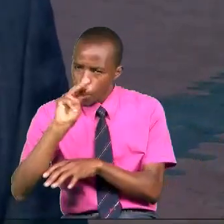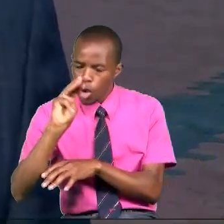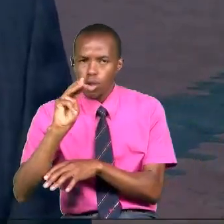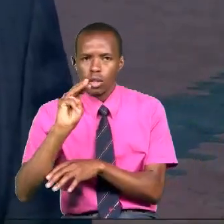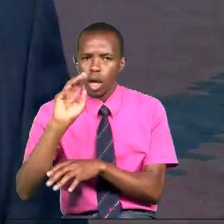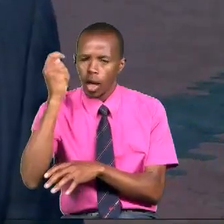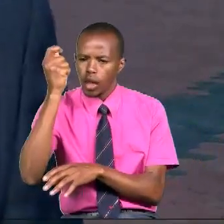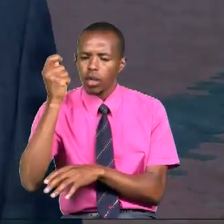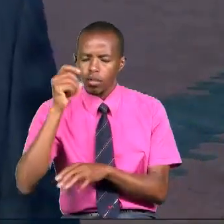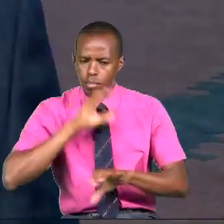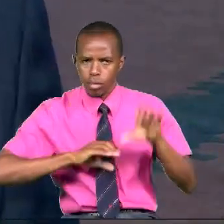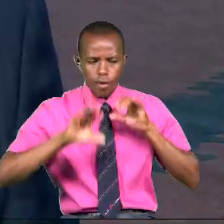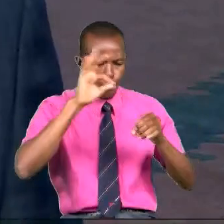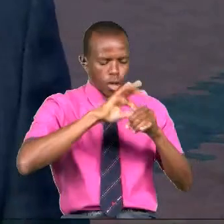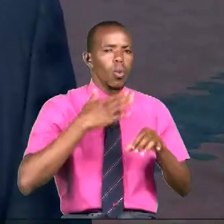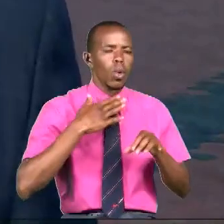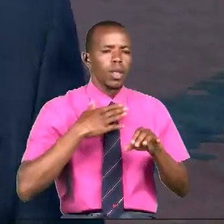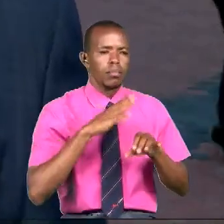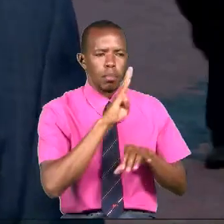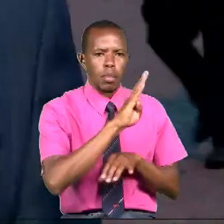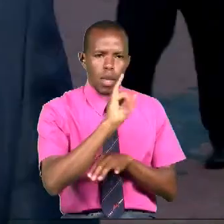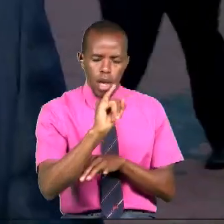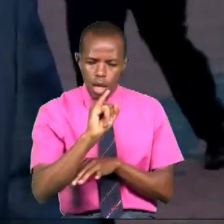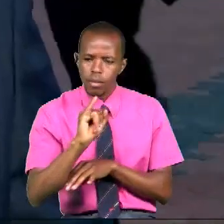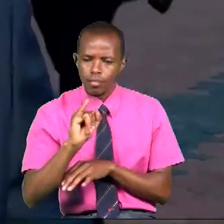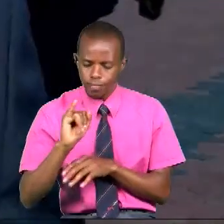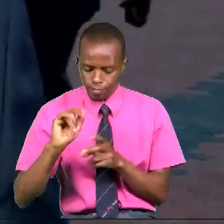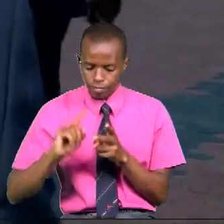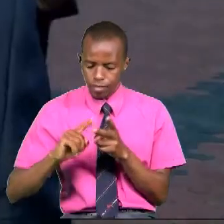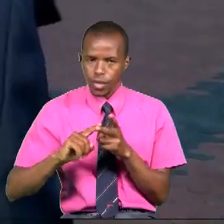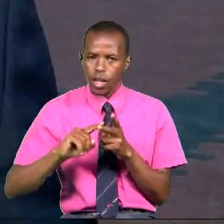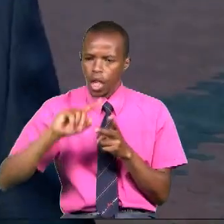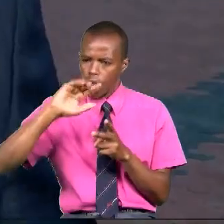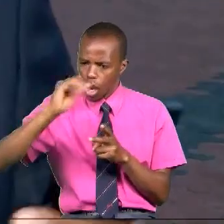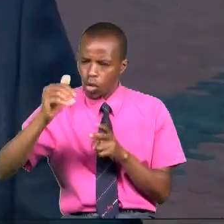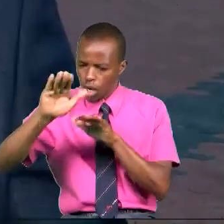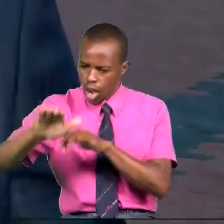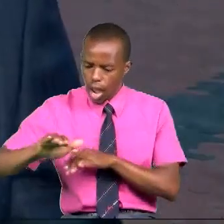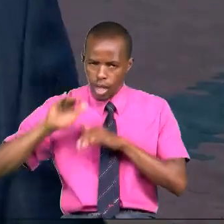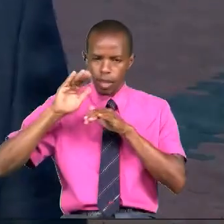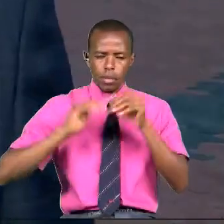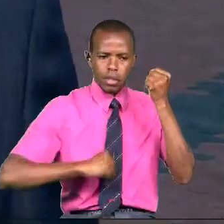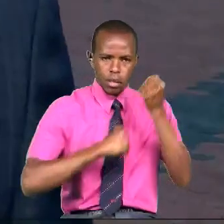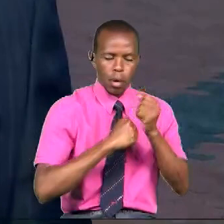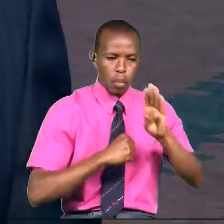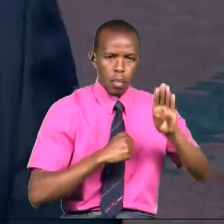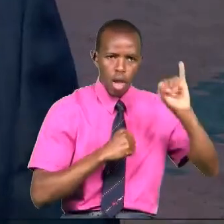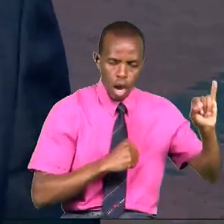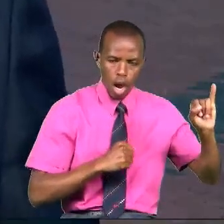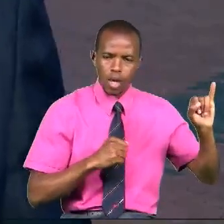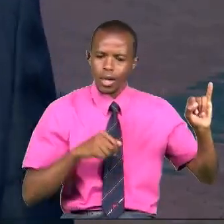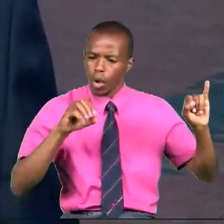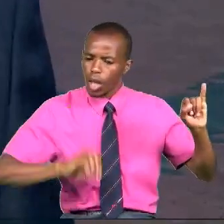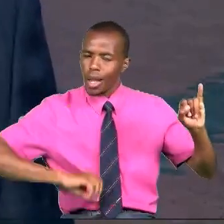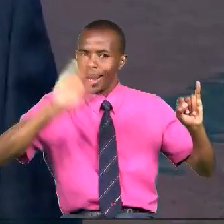voted and said they wanted BBI. The parliament, the county assemblies said they wanted BBI. And now the president was clear today